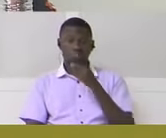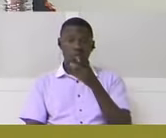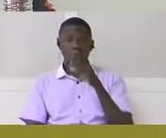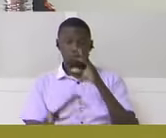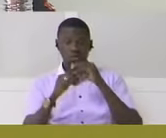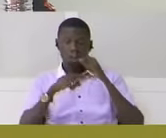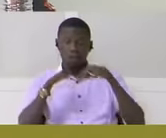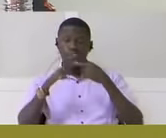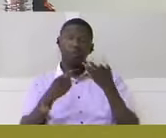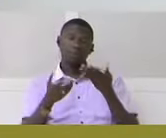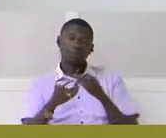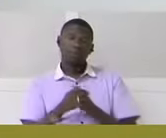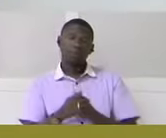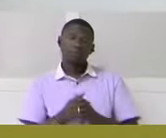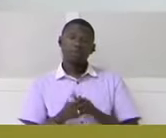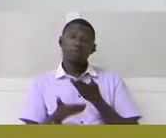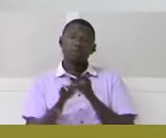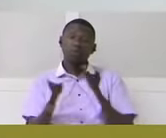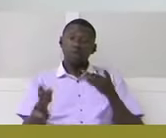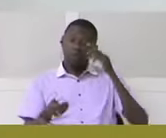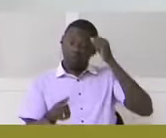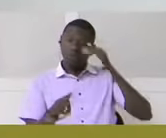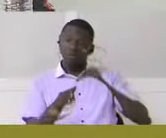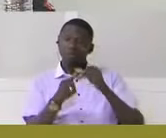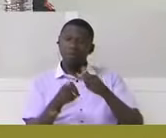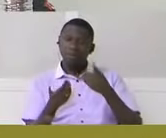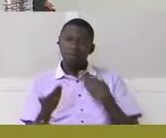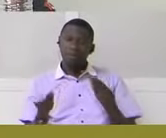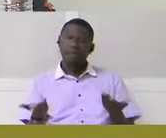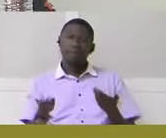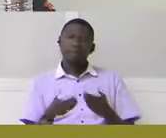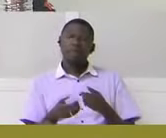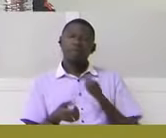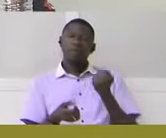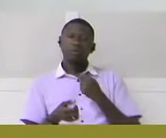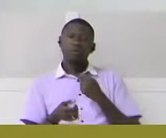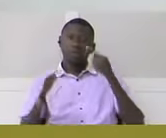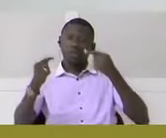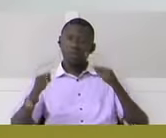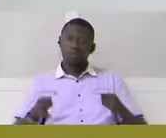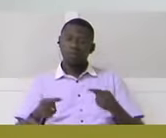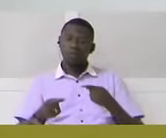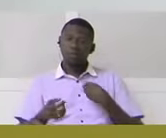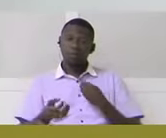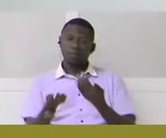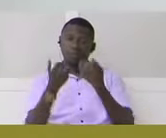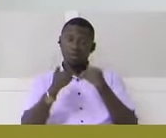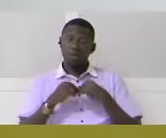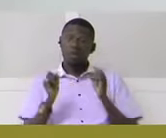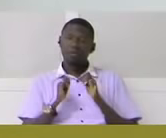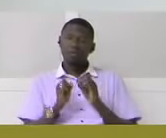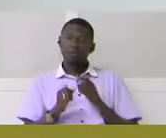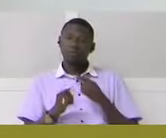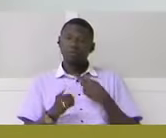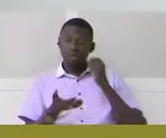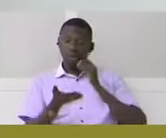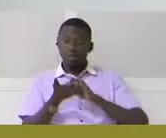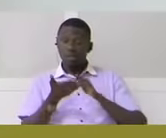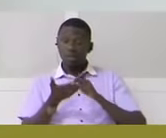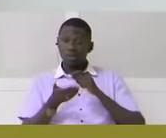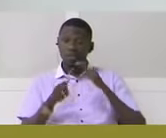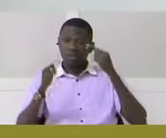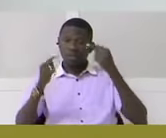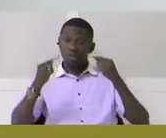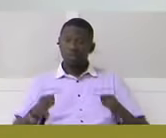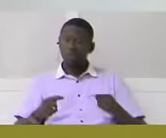Left ayo le fo. This is why I told you to remind me. Ole ya sabun ko statement that I am not even given. So I wrote this statement almost a month